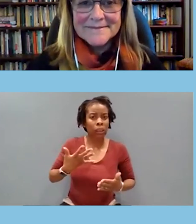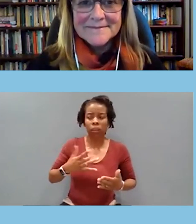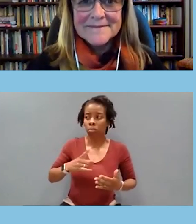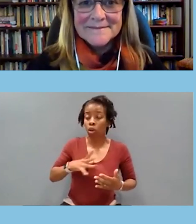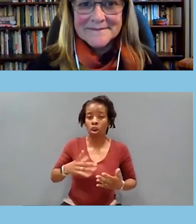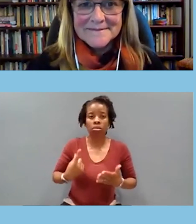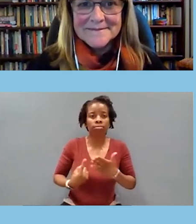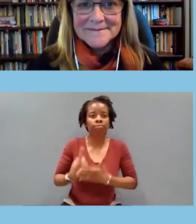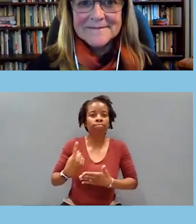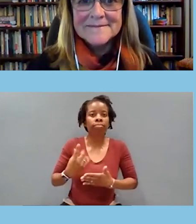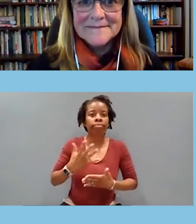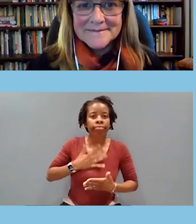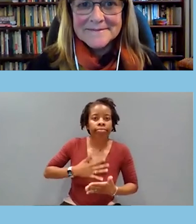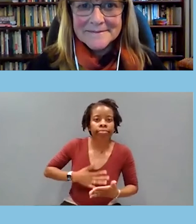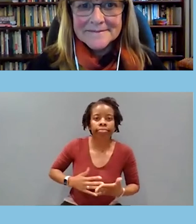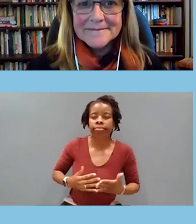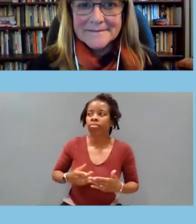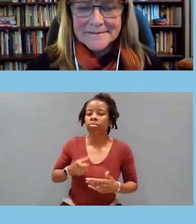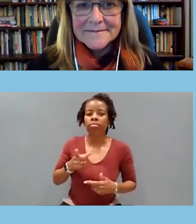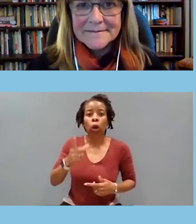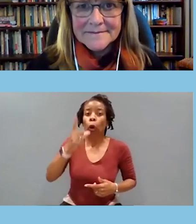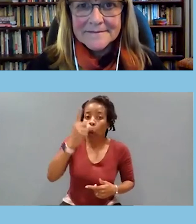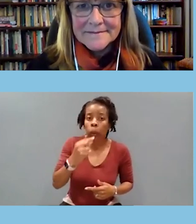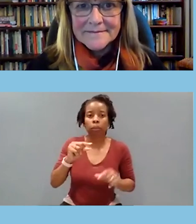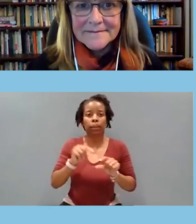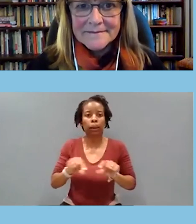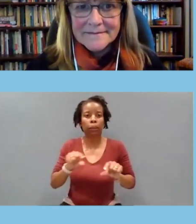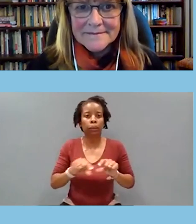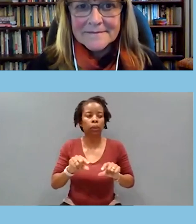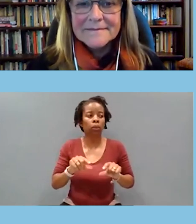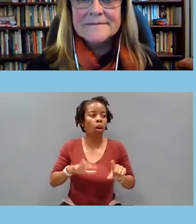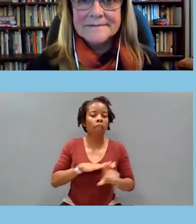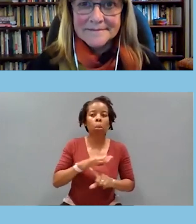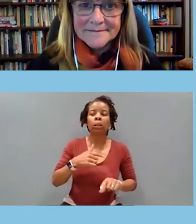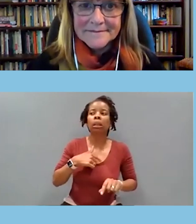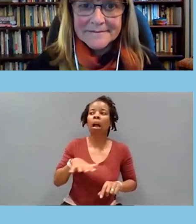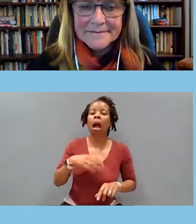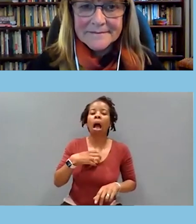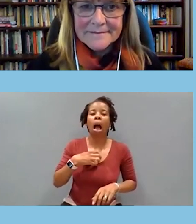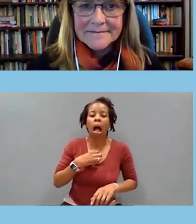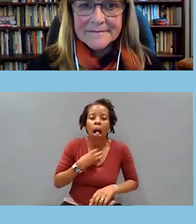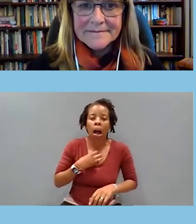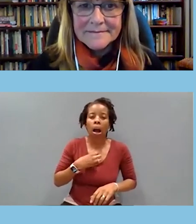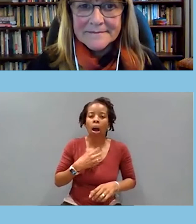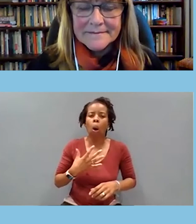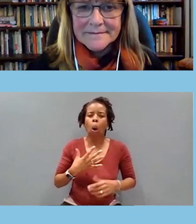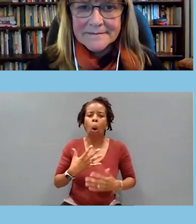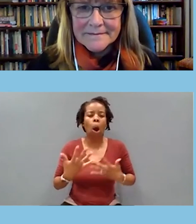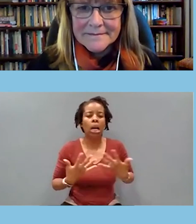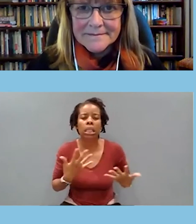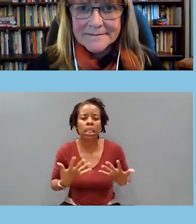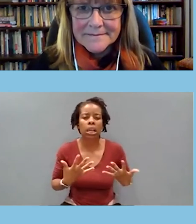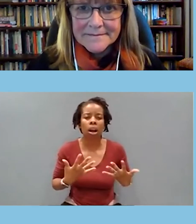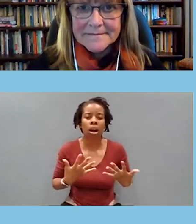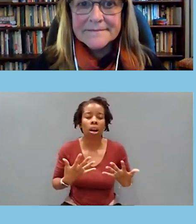of proposal that this could be captioned. Something has happened that makes everyone queasy, that makes everyone uneasy, and it's best kind of pushed under